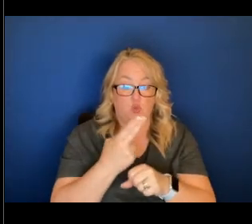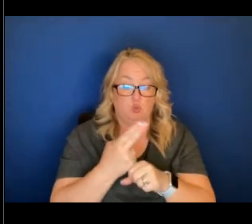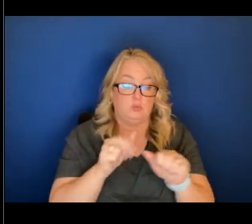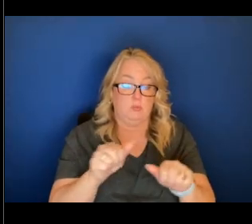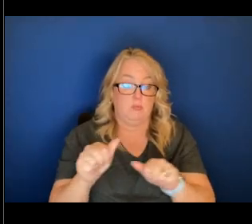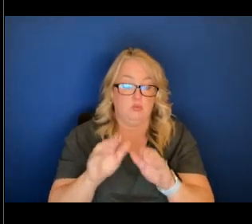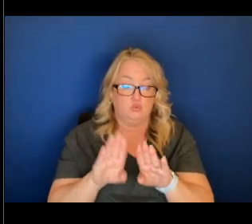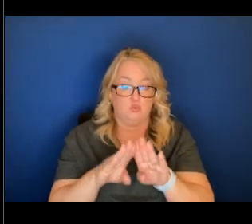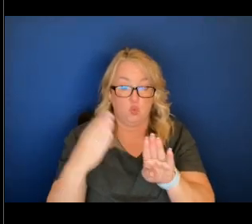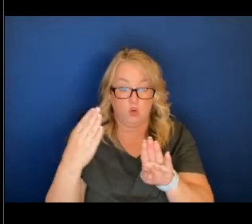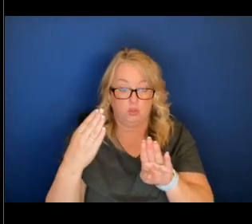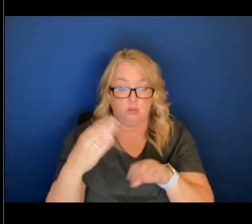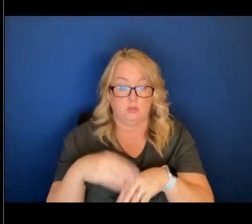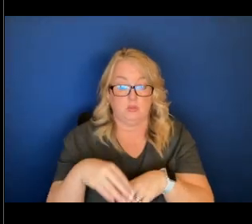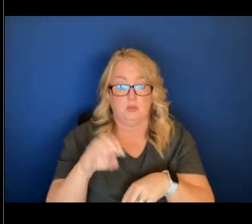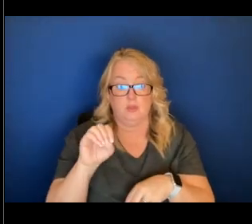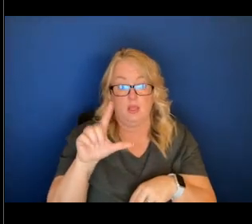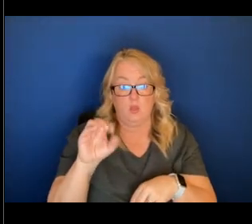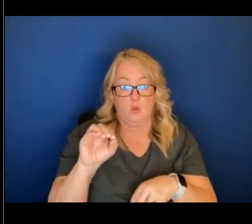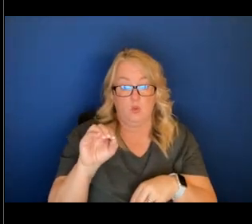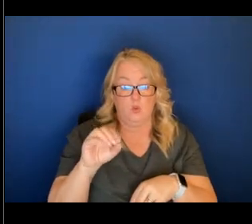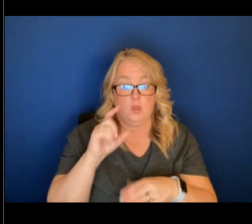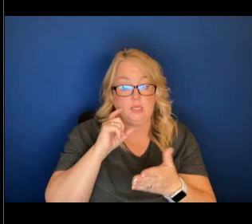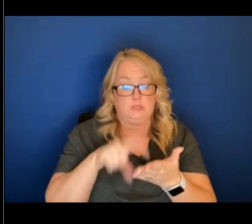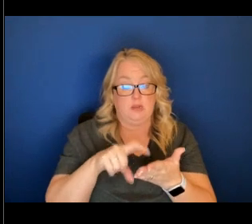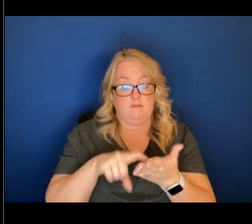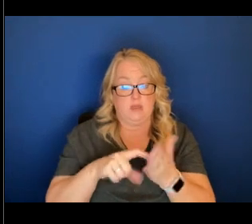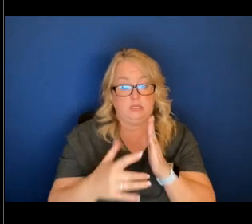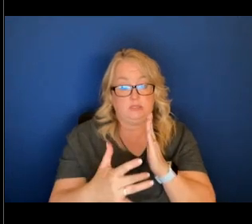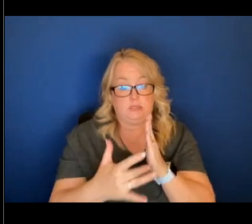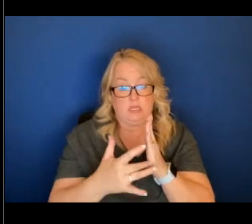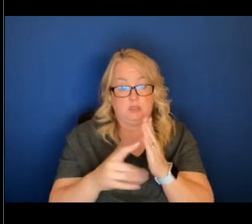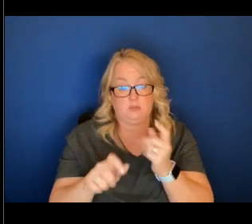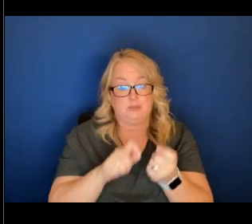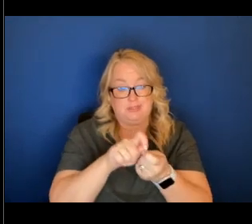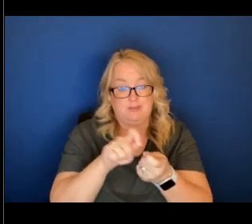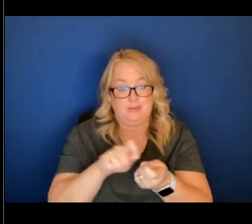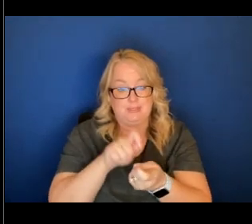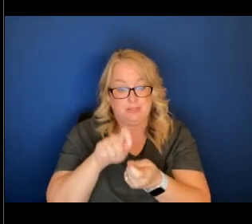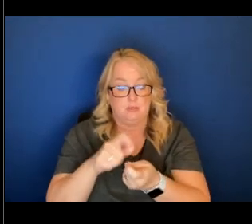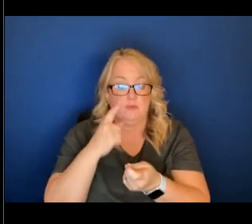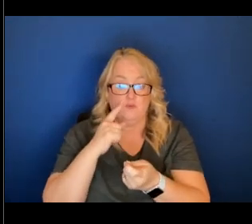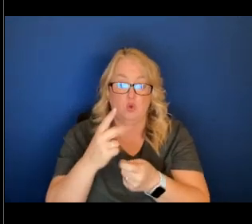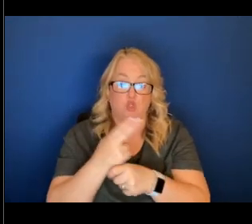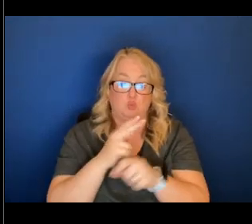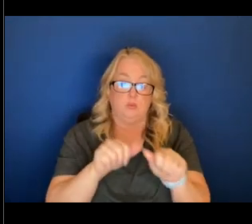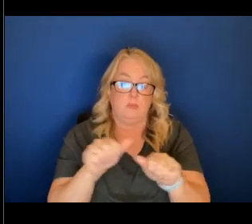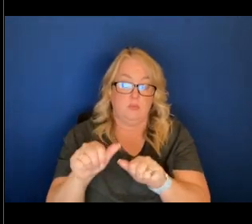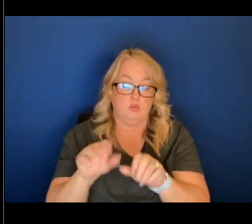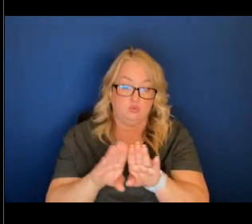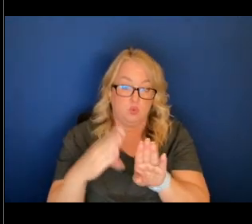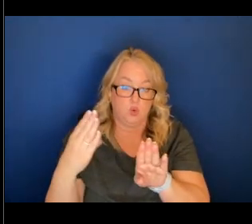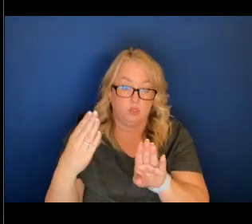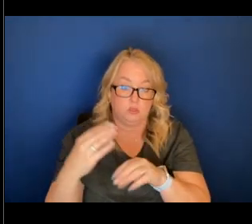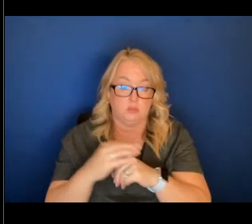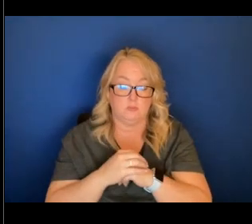Doors. ELO, identify the technical specifications for usable doors.